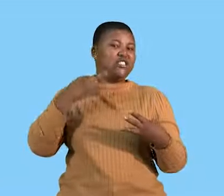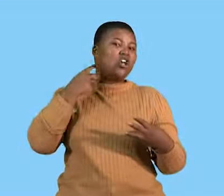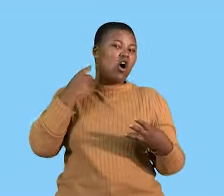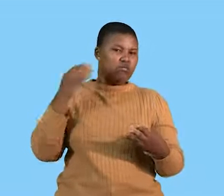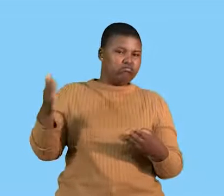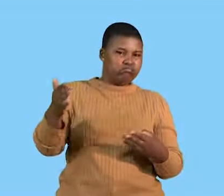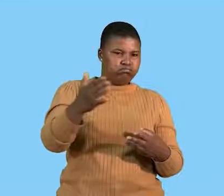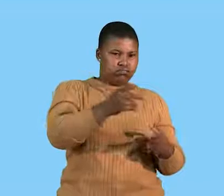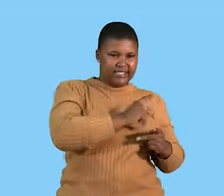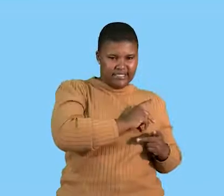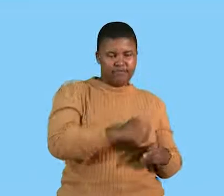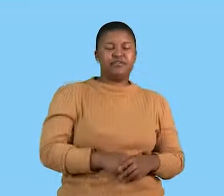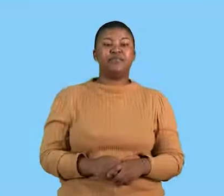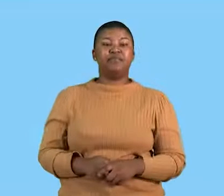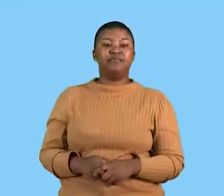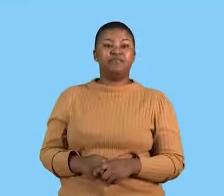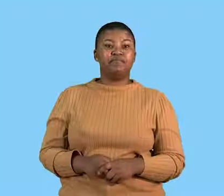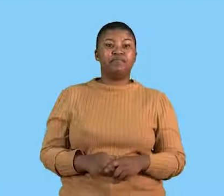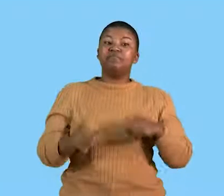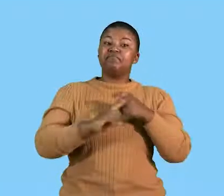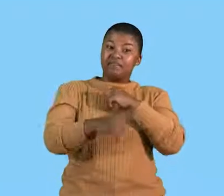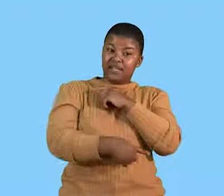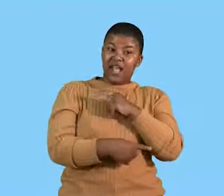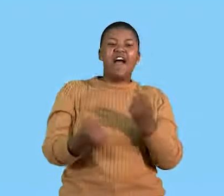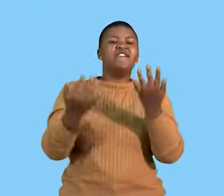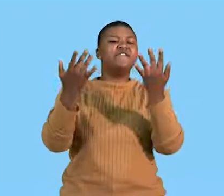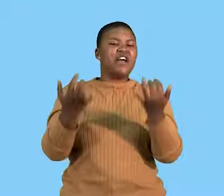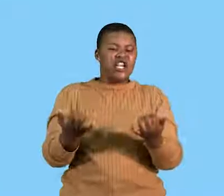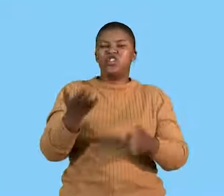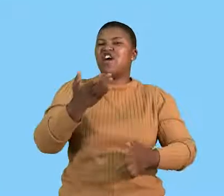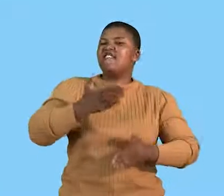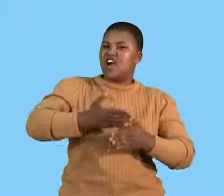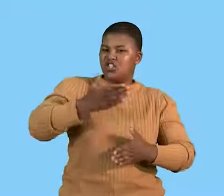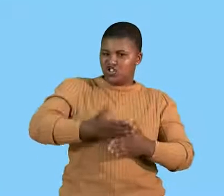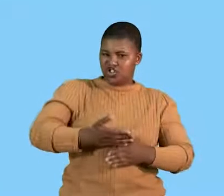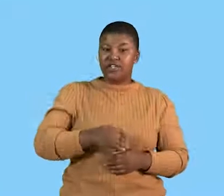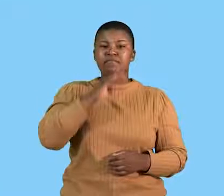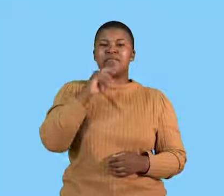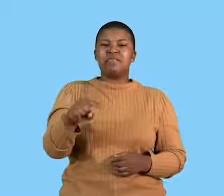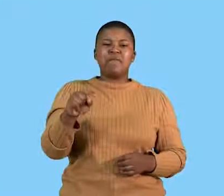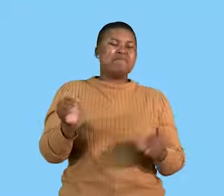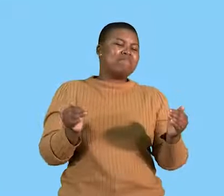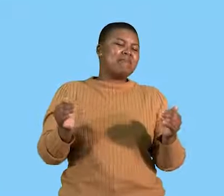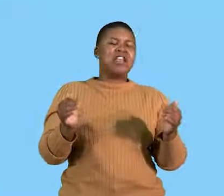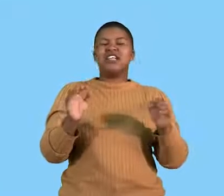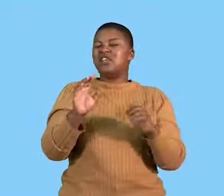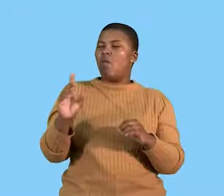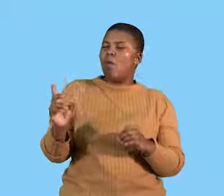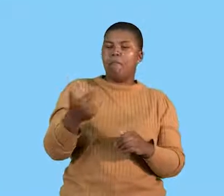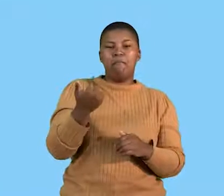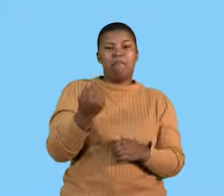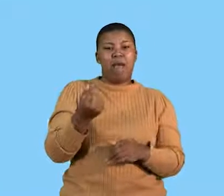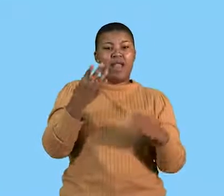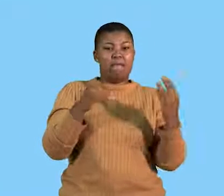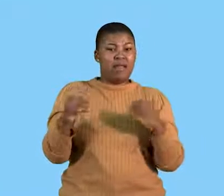and information. Lastly then, we have the financial function, and they manage all the money in